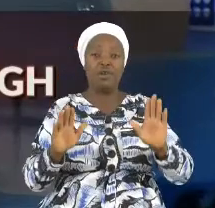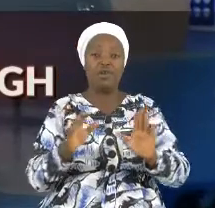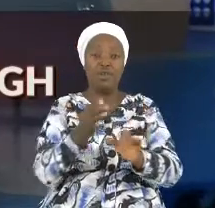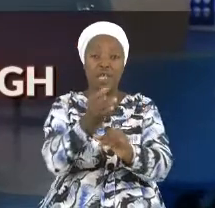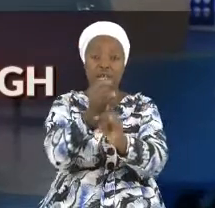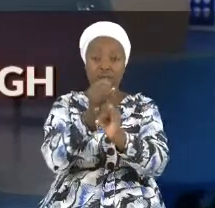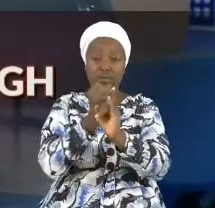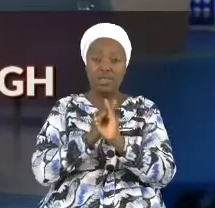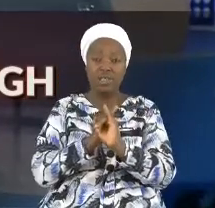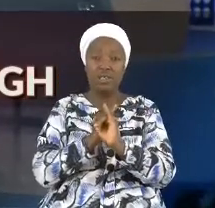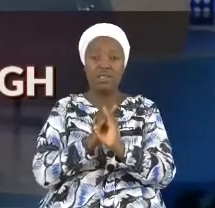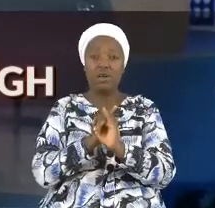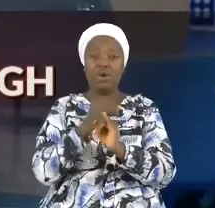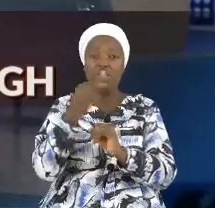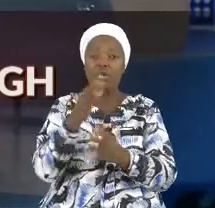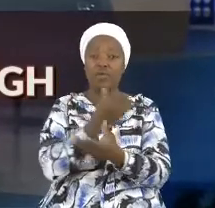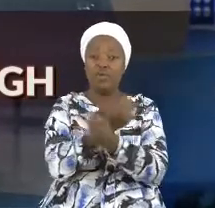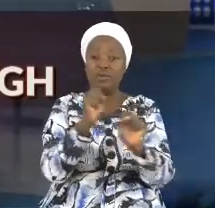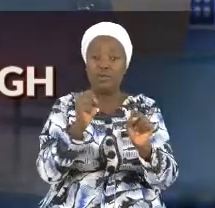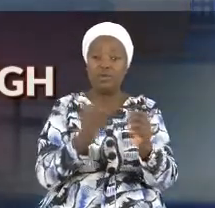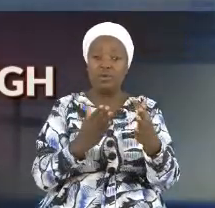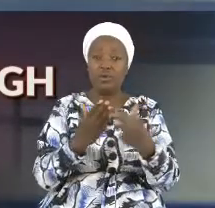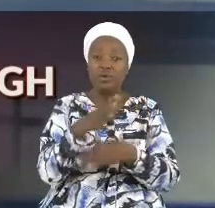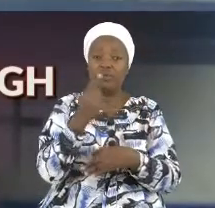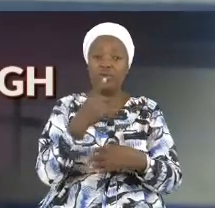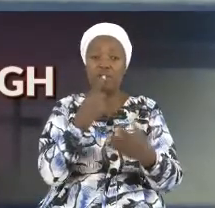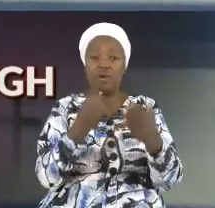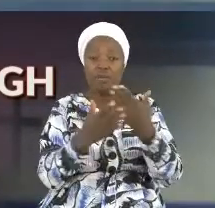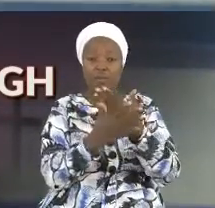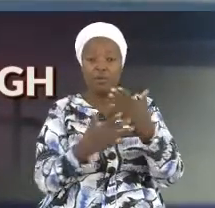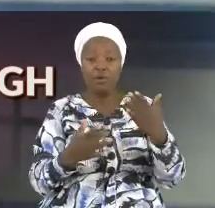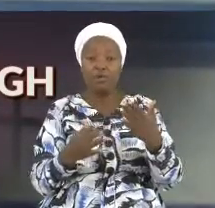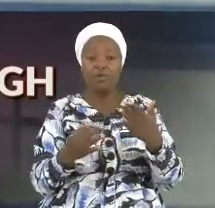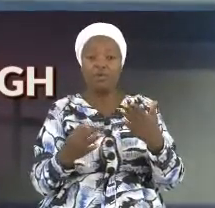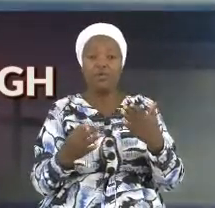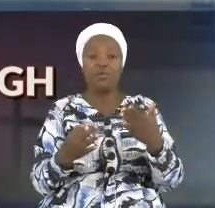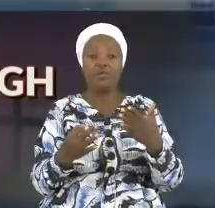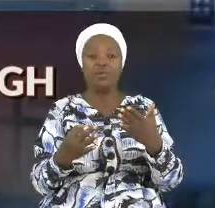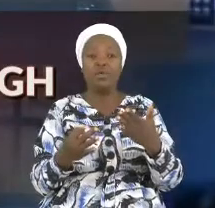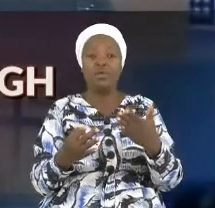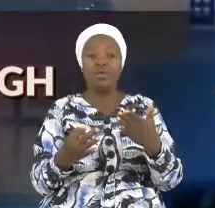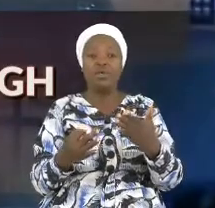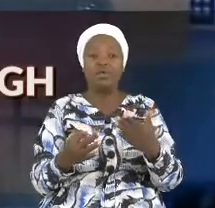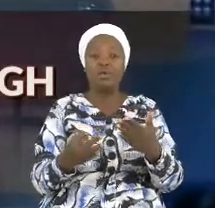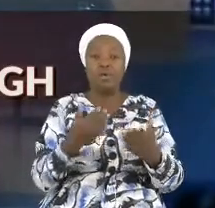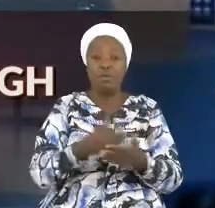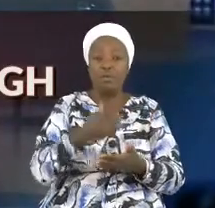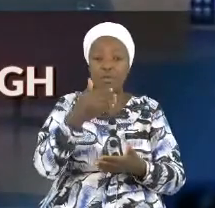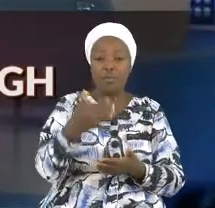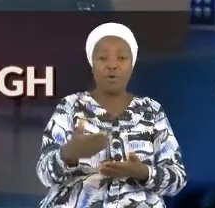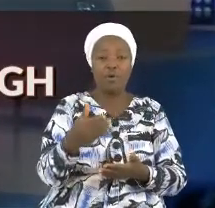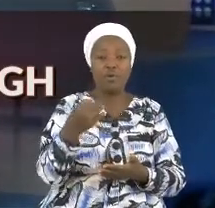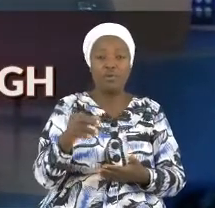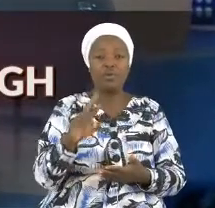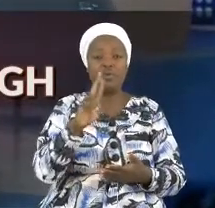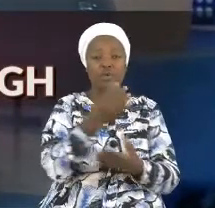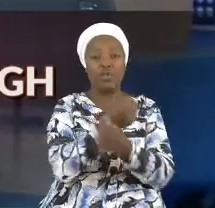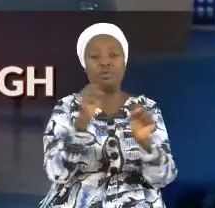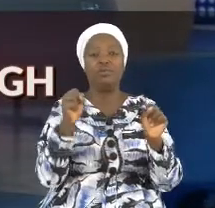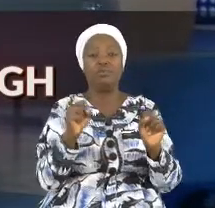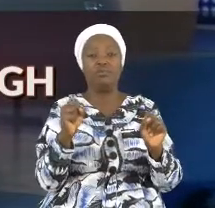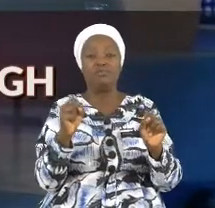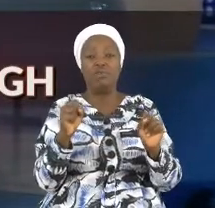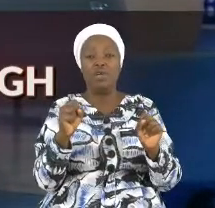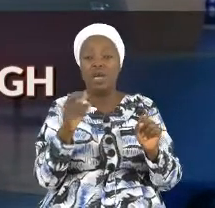blood bought redemption. The redemption has been purchased for us, and it is bought by the